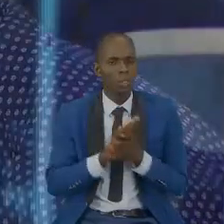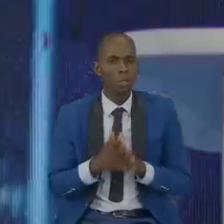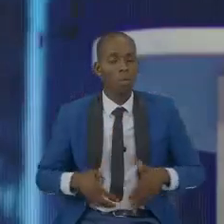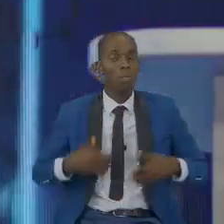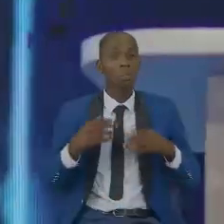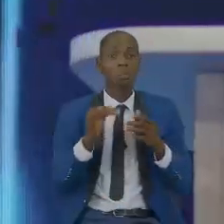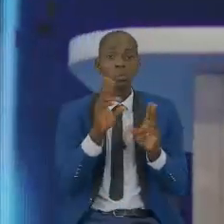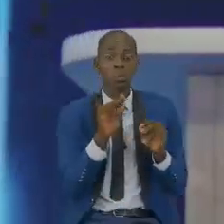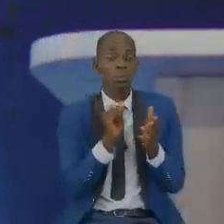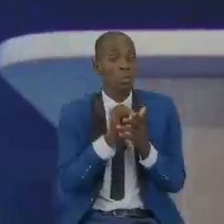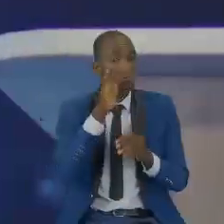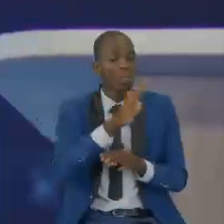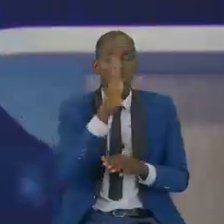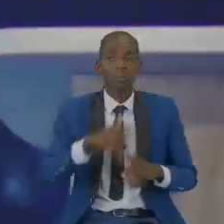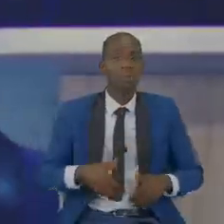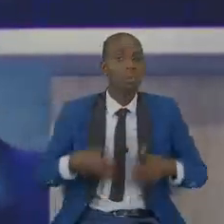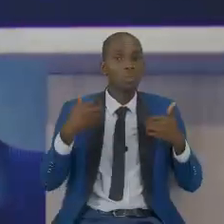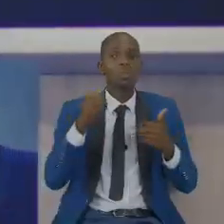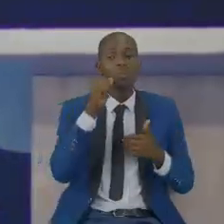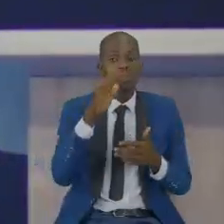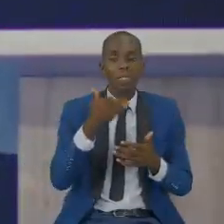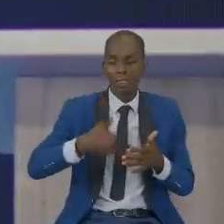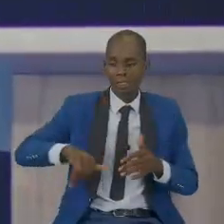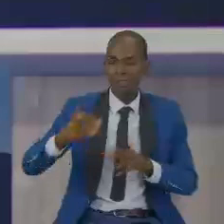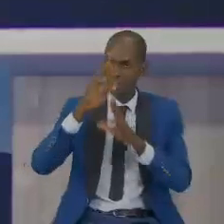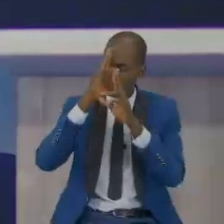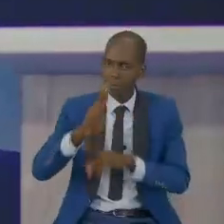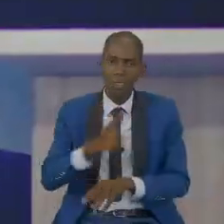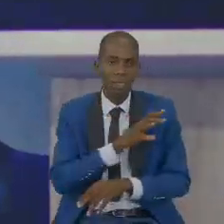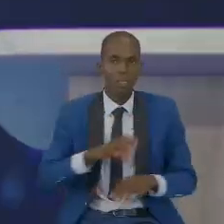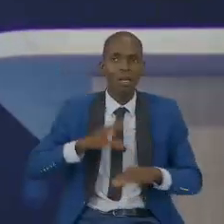said, Lord, still call him Lord.